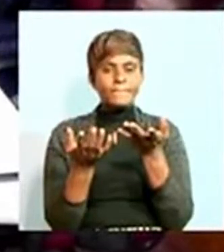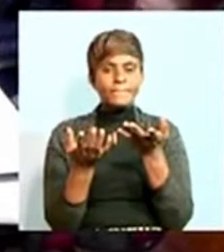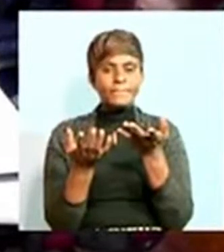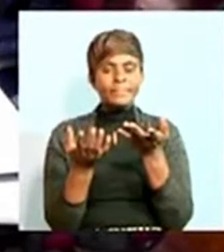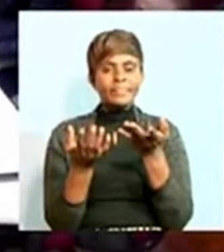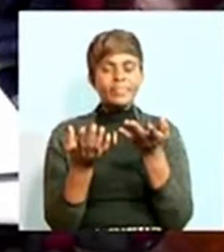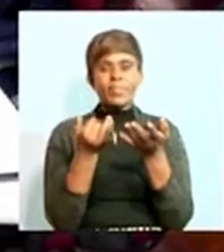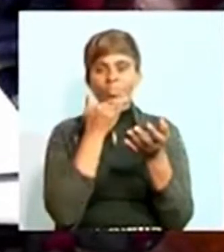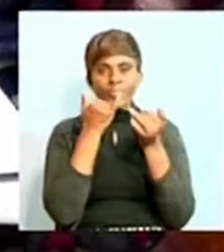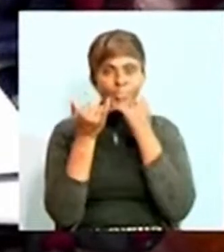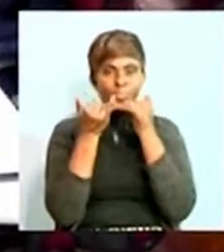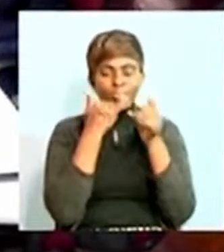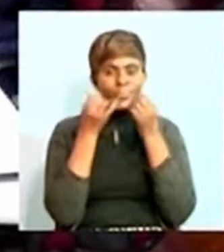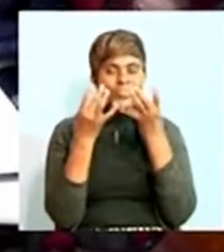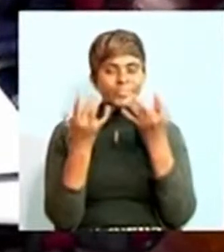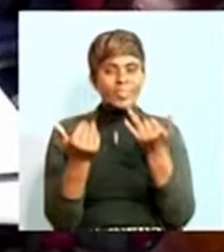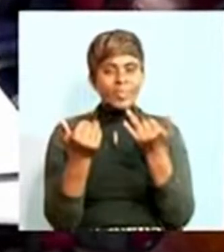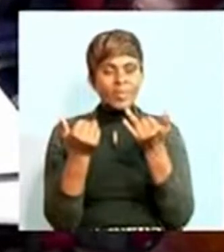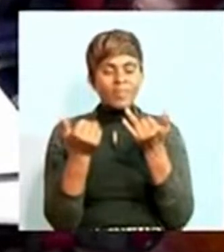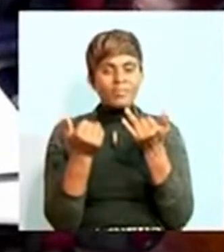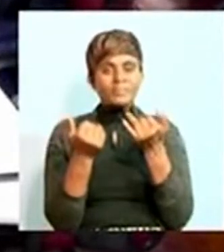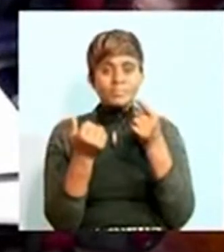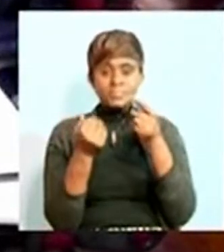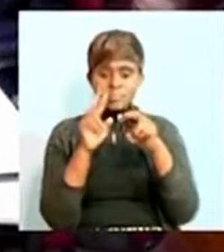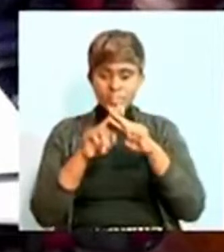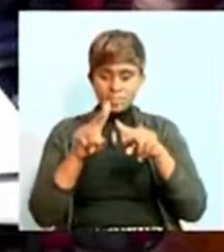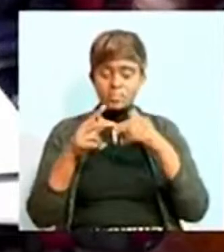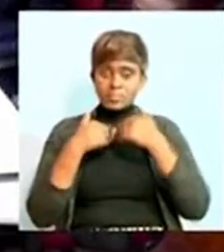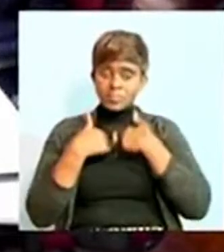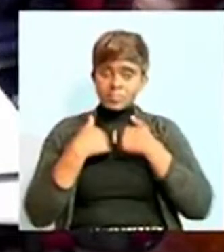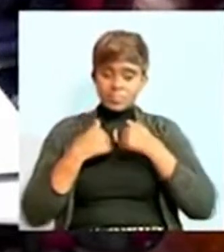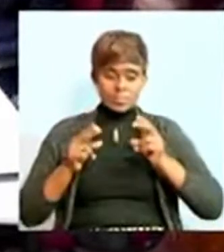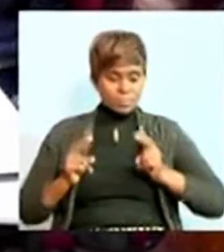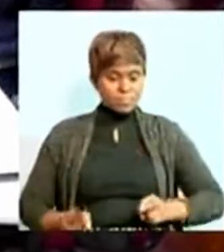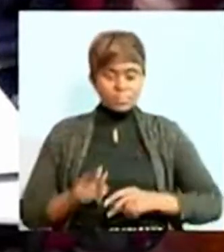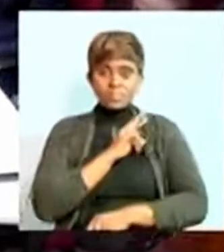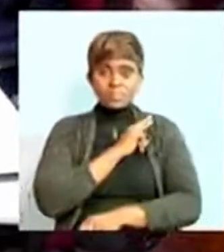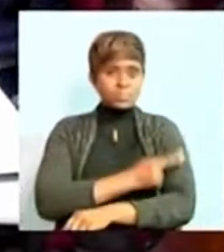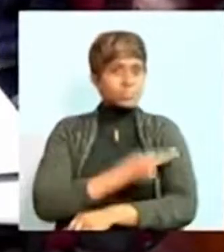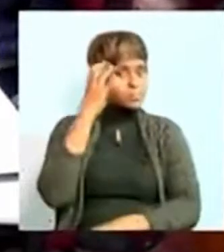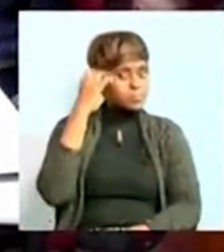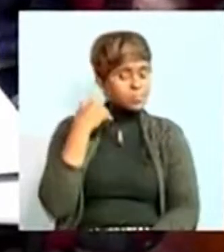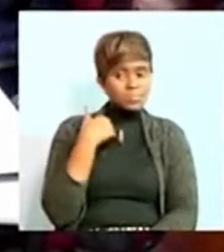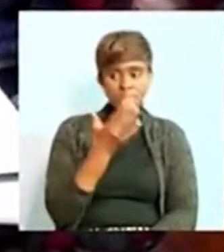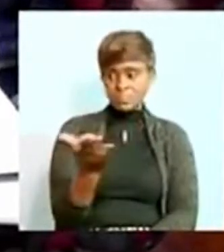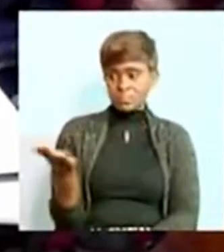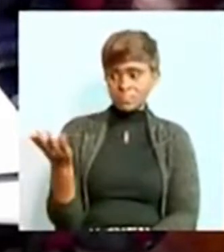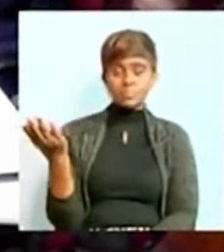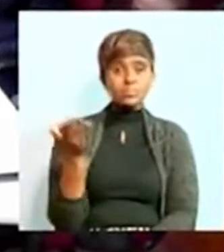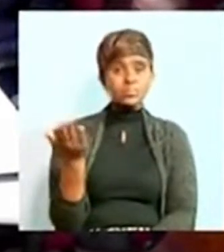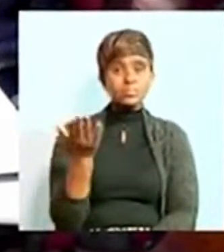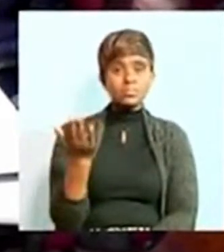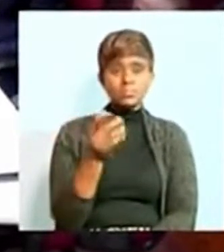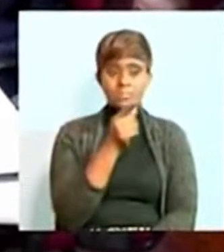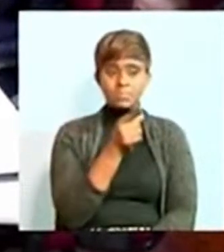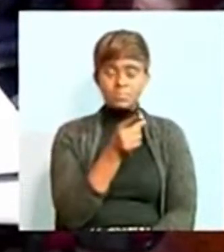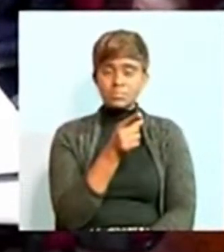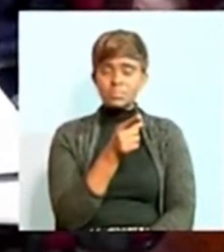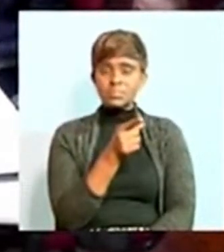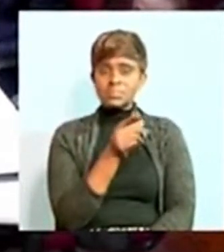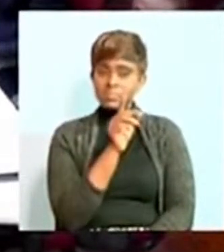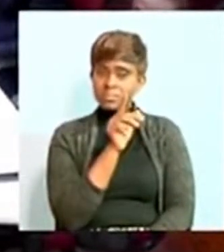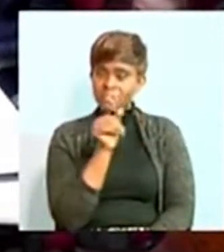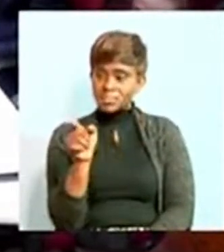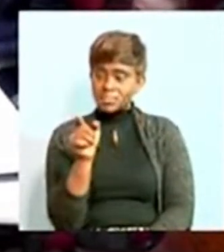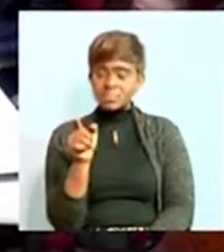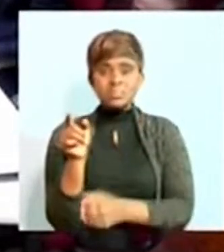How many omissions? No wonder, Chair, there is no human resource officer here. Because this part is for the